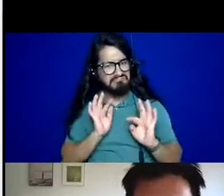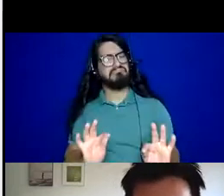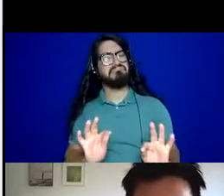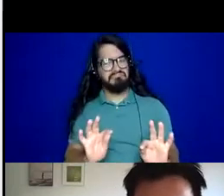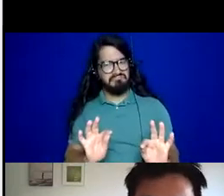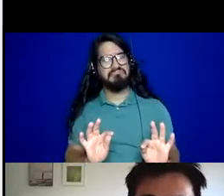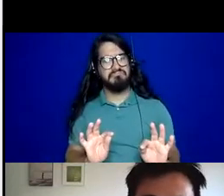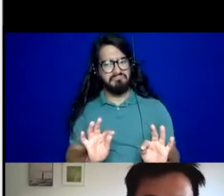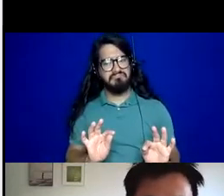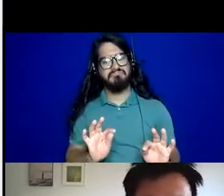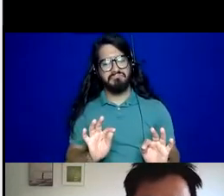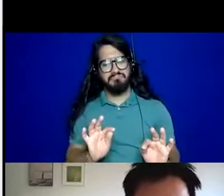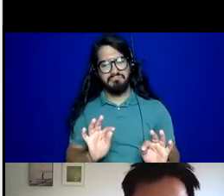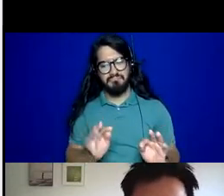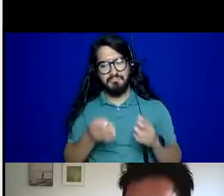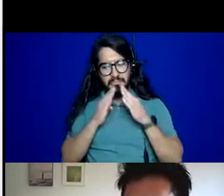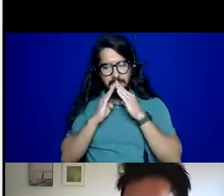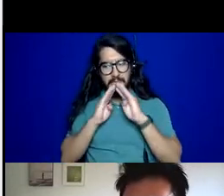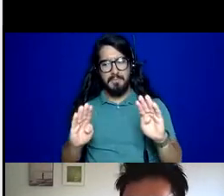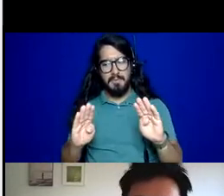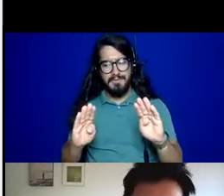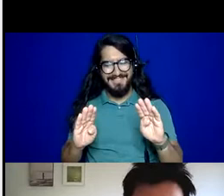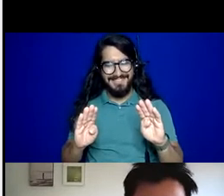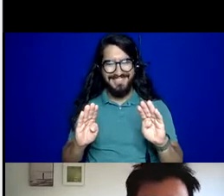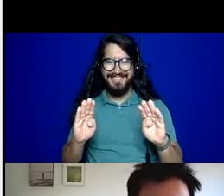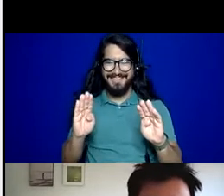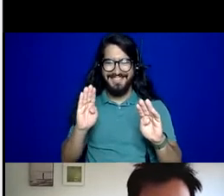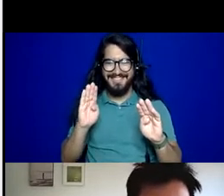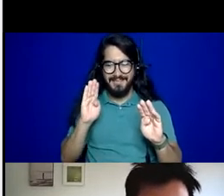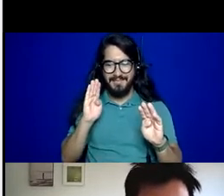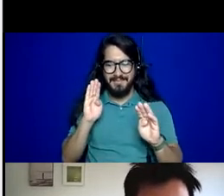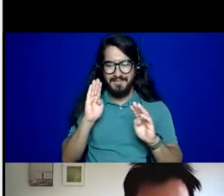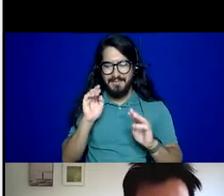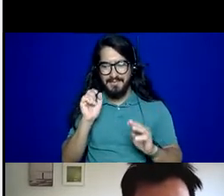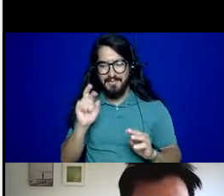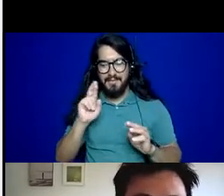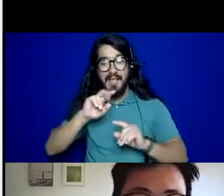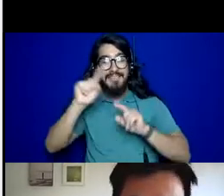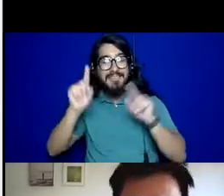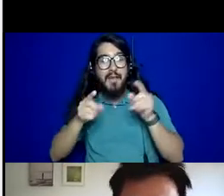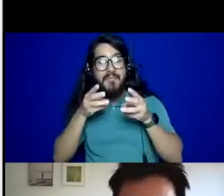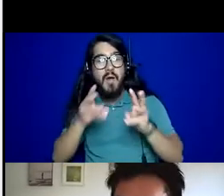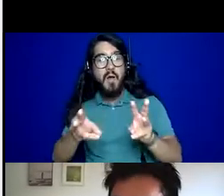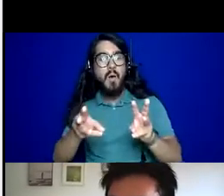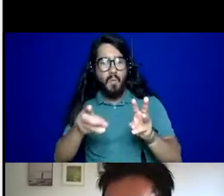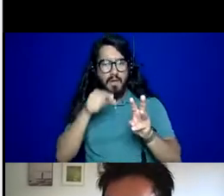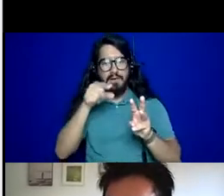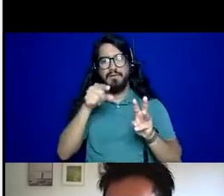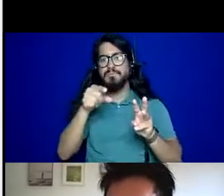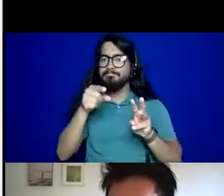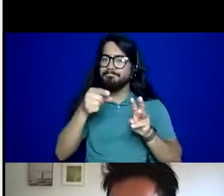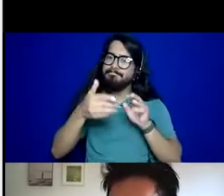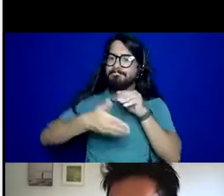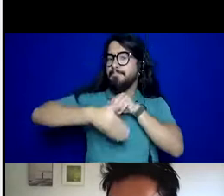and mute them physically. And so what I want to do first is share physical ways of doing this. This is going to be our most,